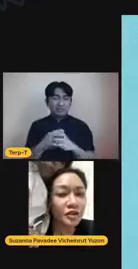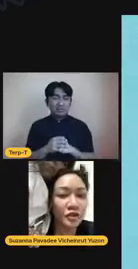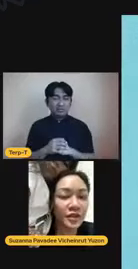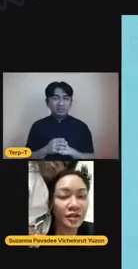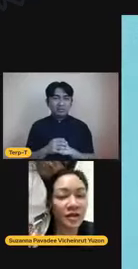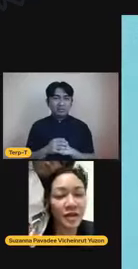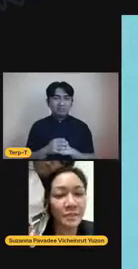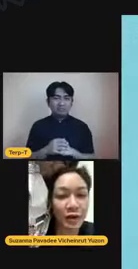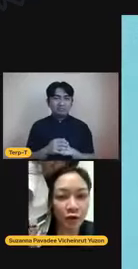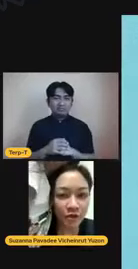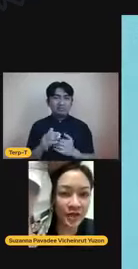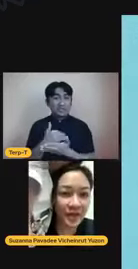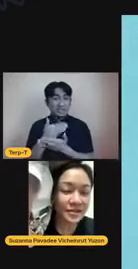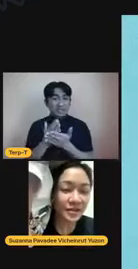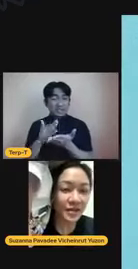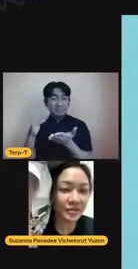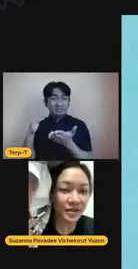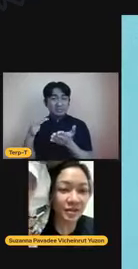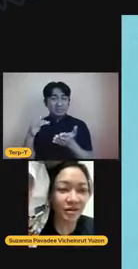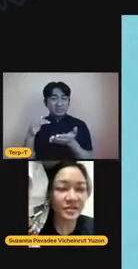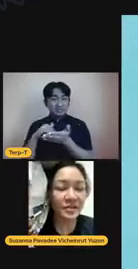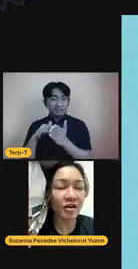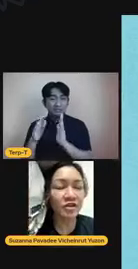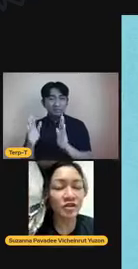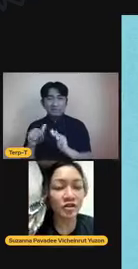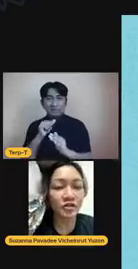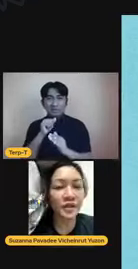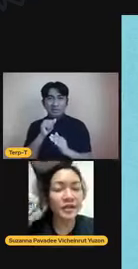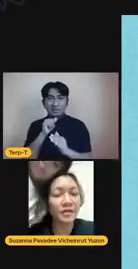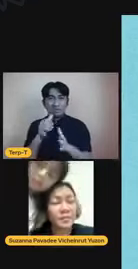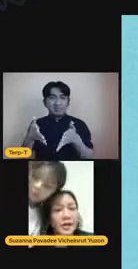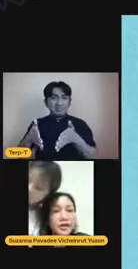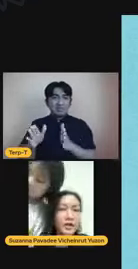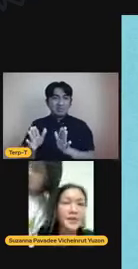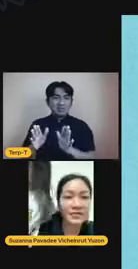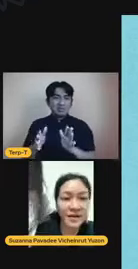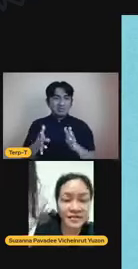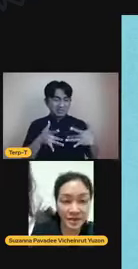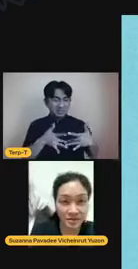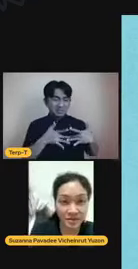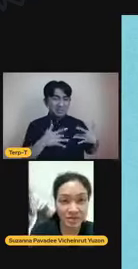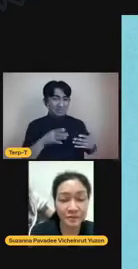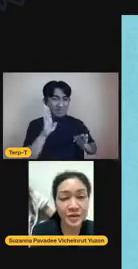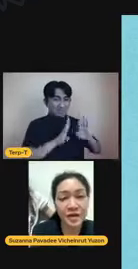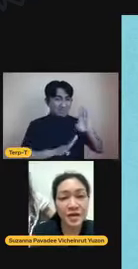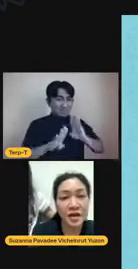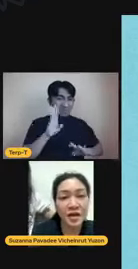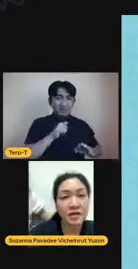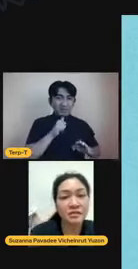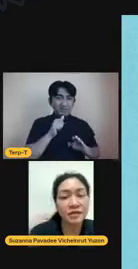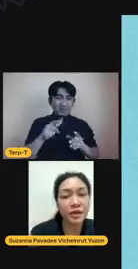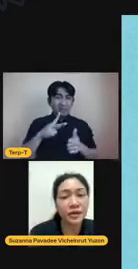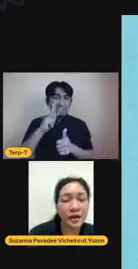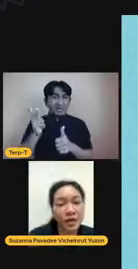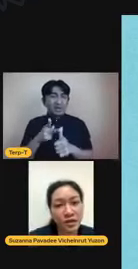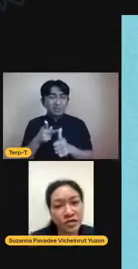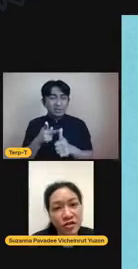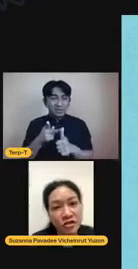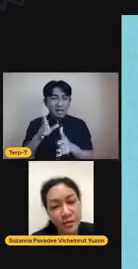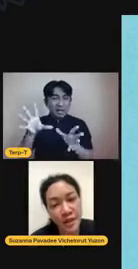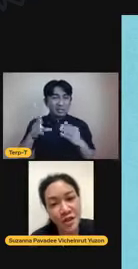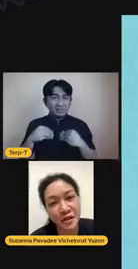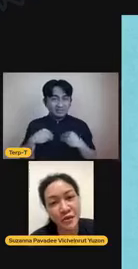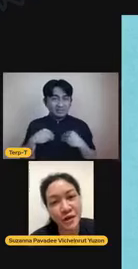Lots of children are not prioritized, like if they need heart surgery, are not prioritized if they have Down syndrome. You know,